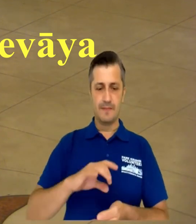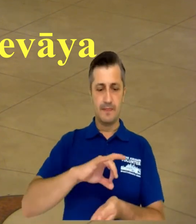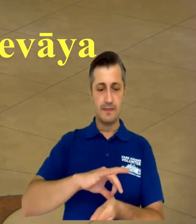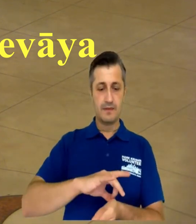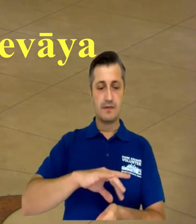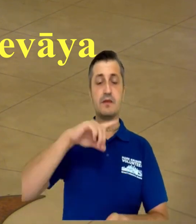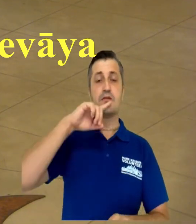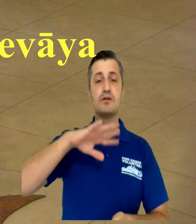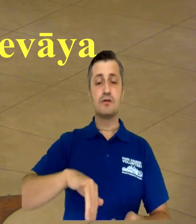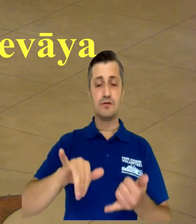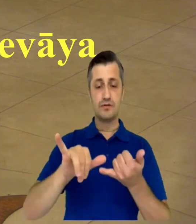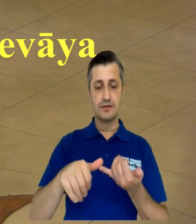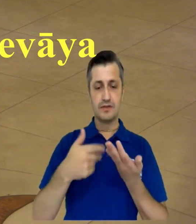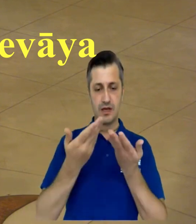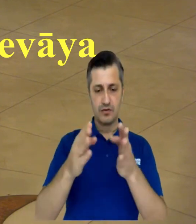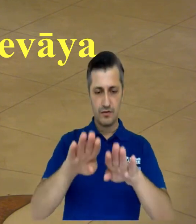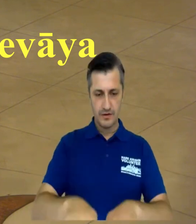Vasudevaya.